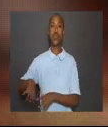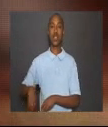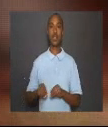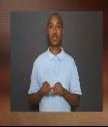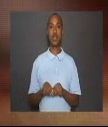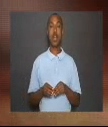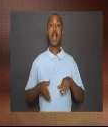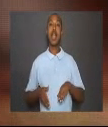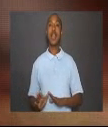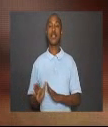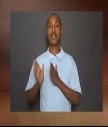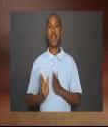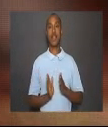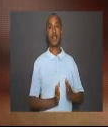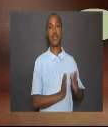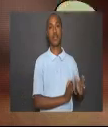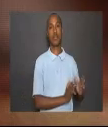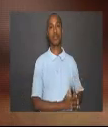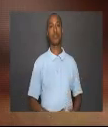Students, let's get ready.